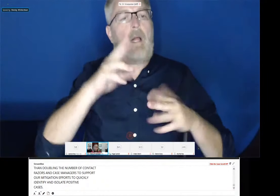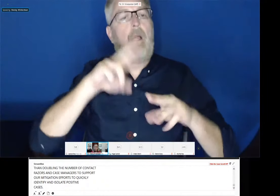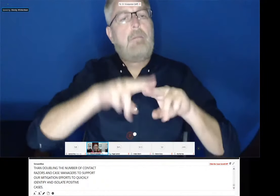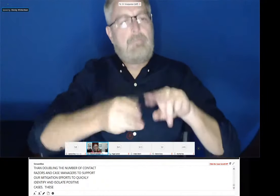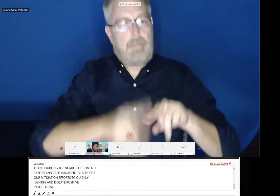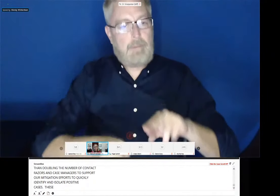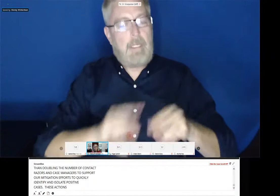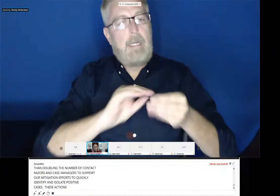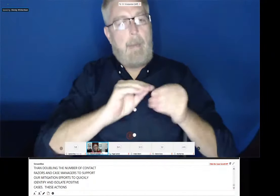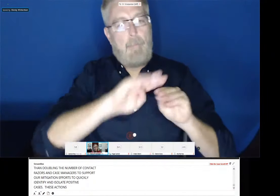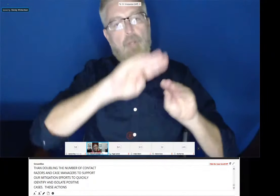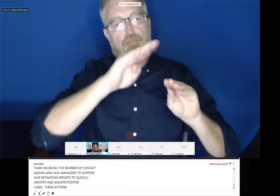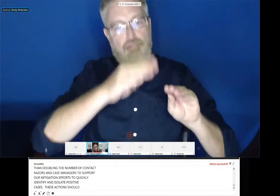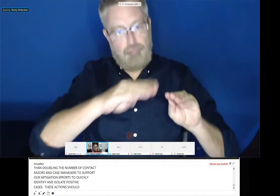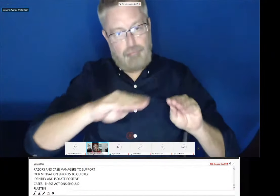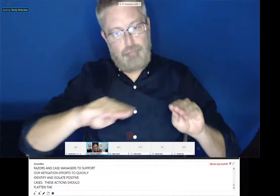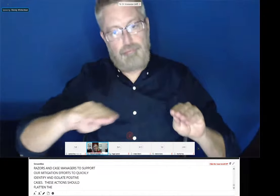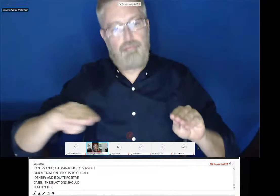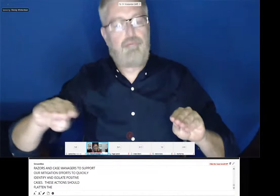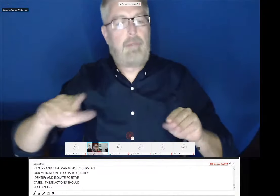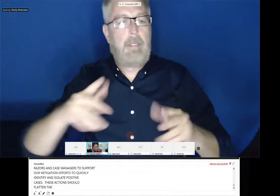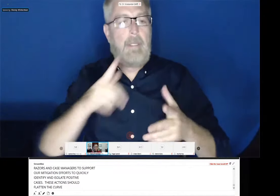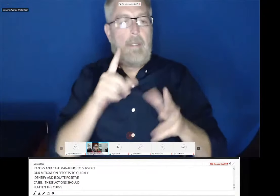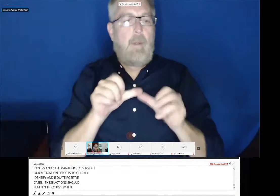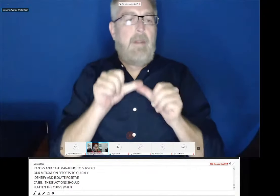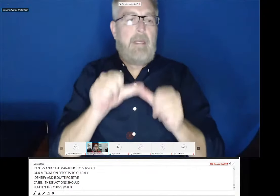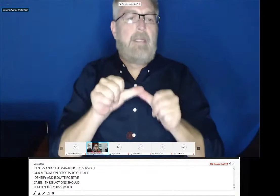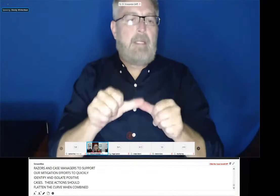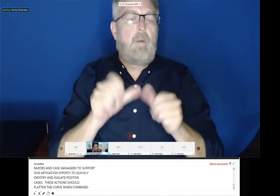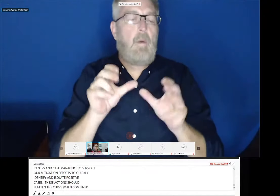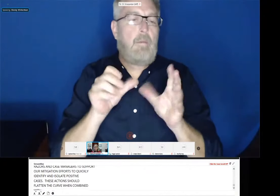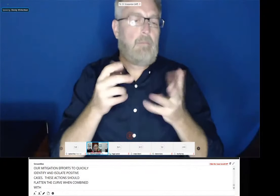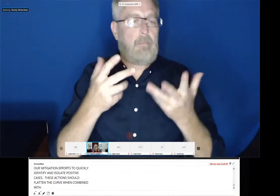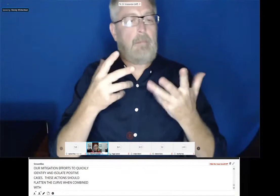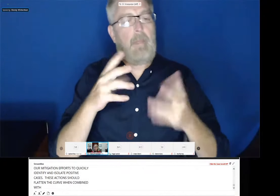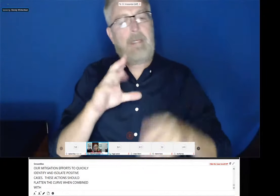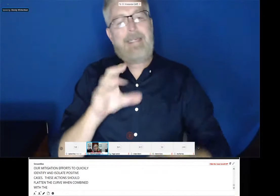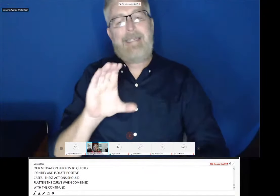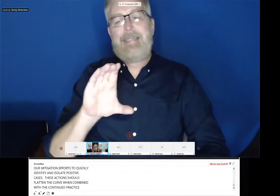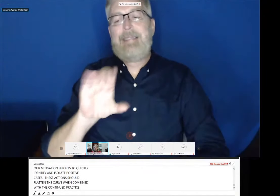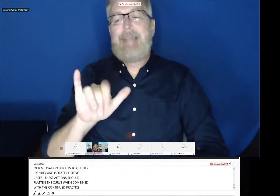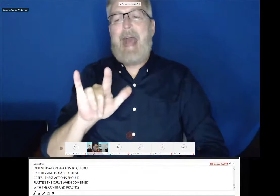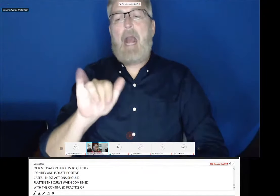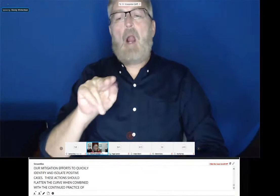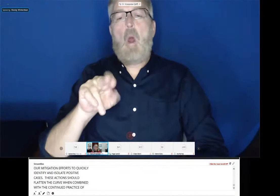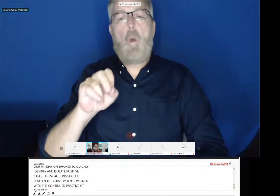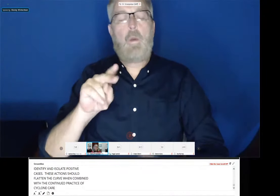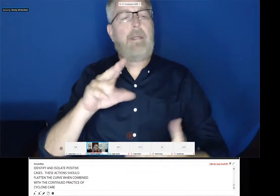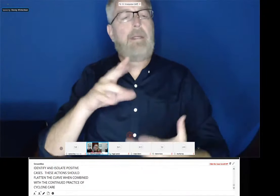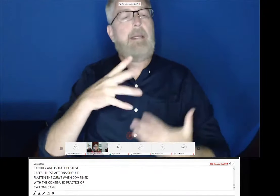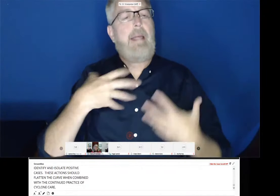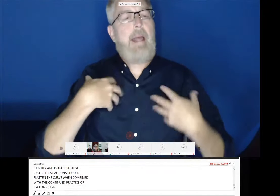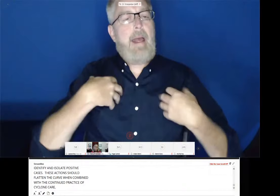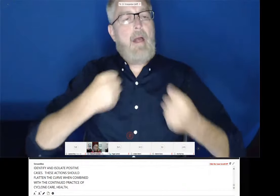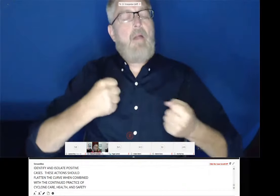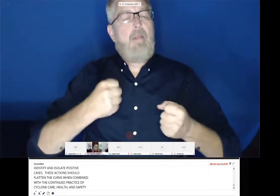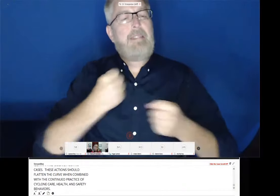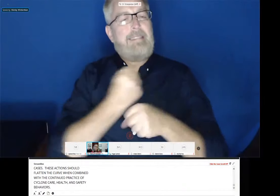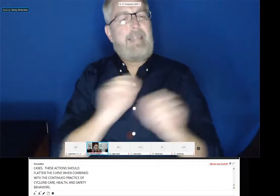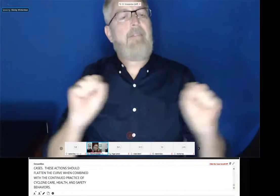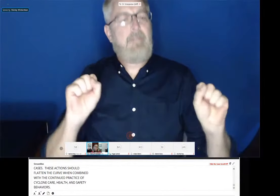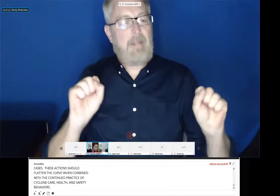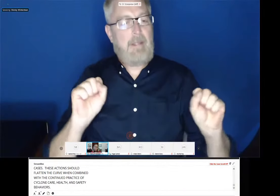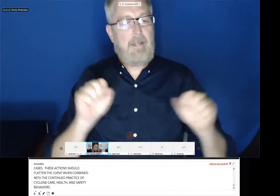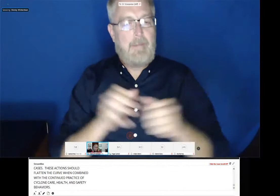the continued practice of cyclone care, health, and safety behaviors. We